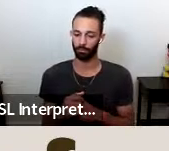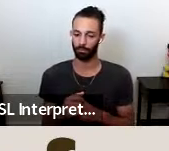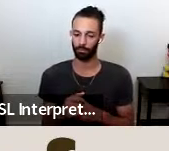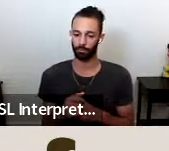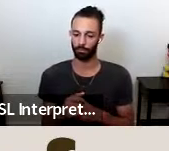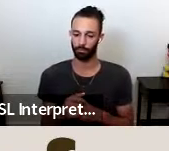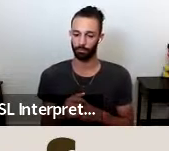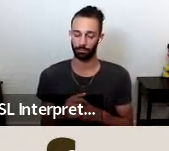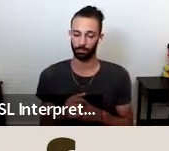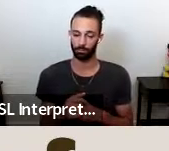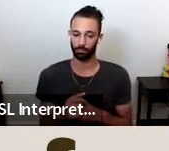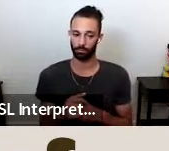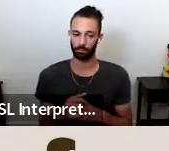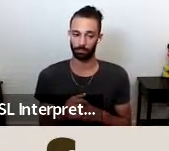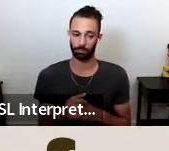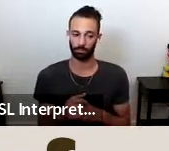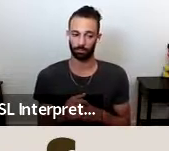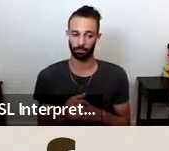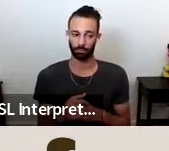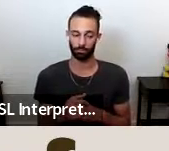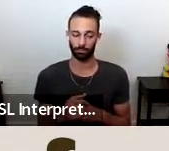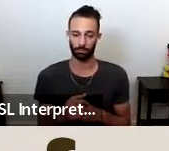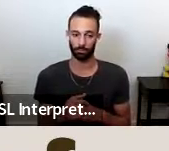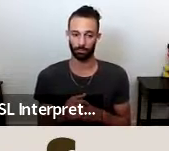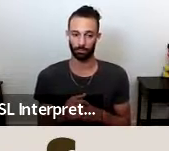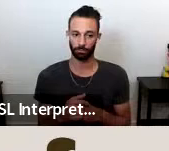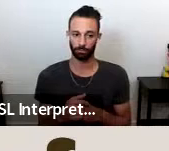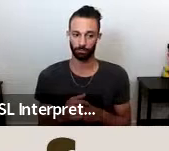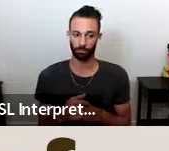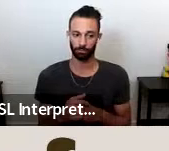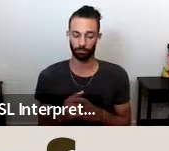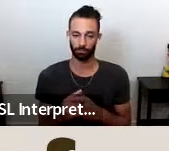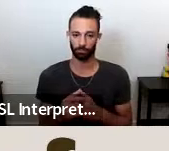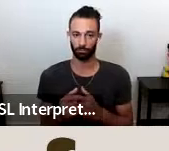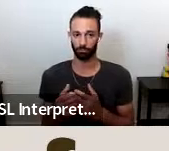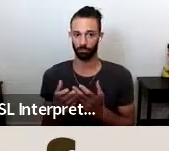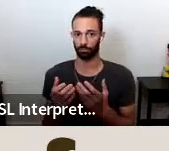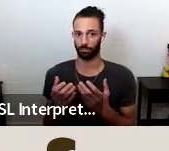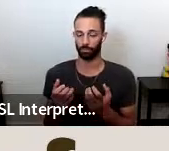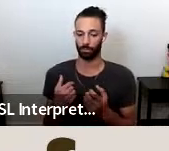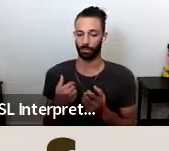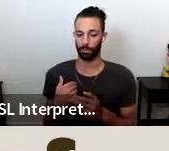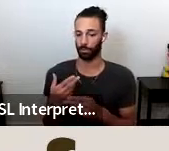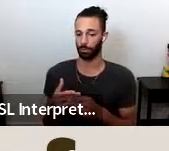folks know do you want me to let folks know at the beginning how to access ASL if they're utilizing it?